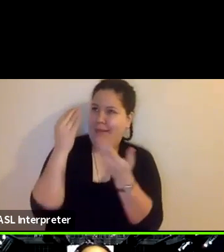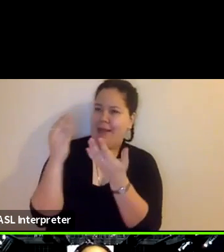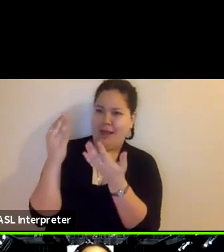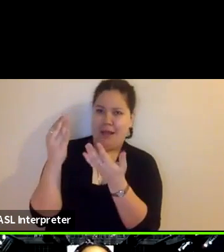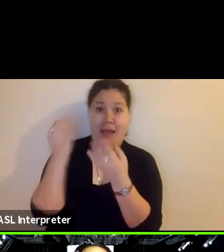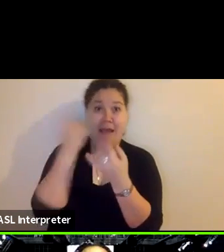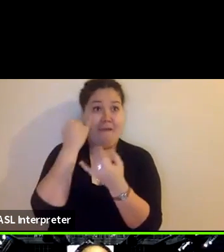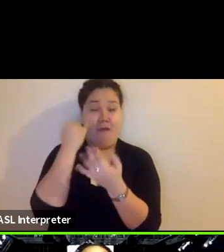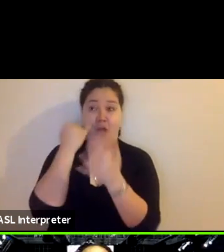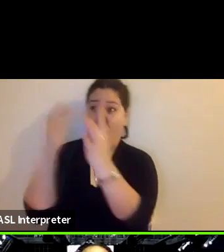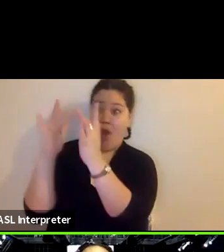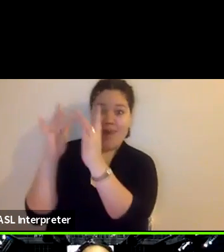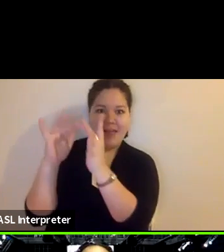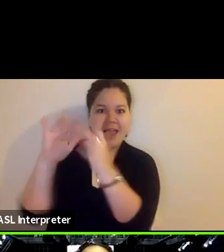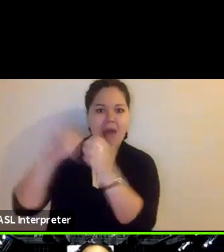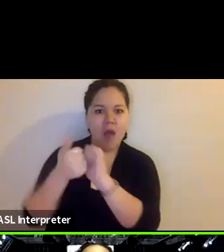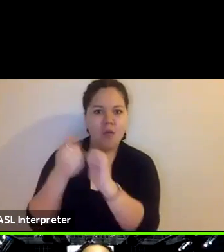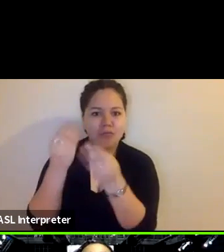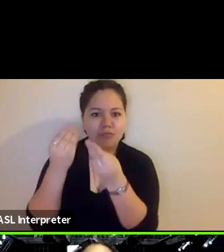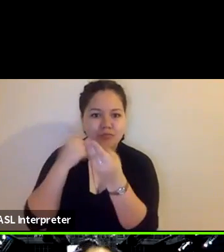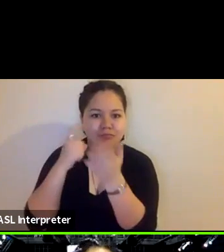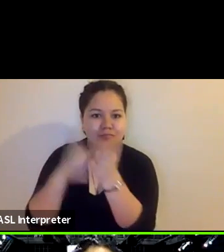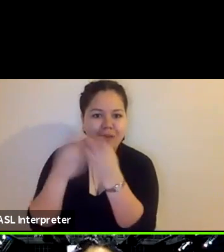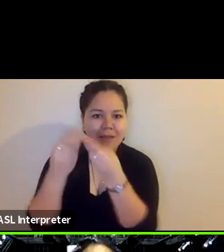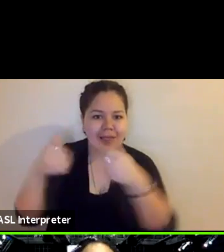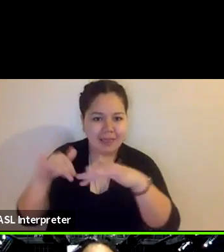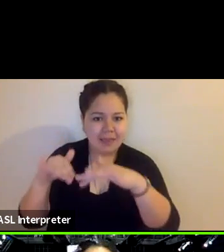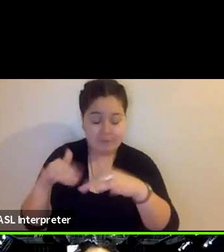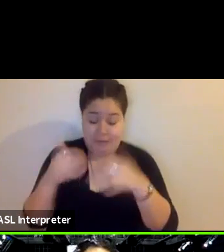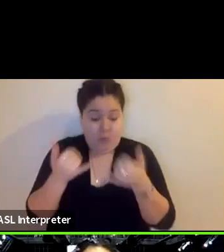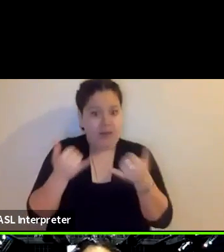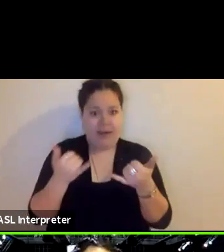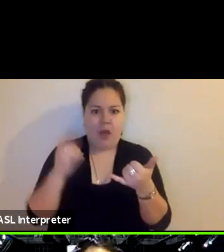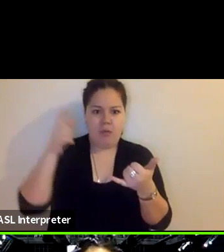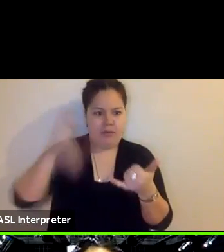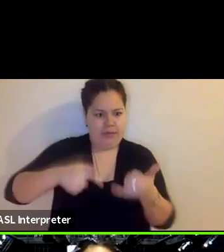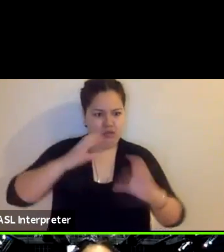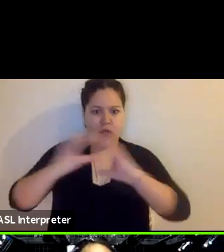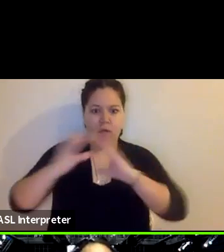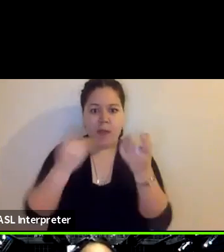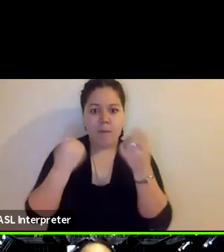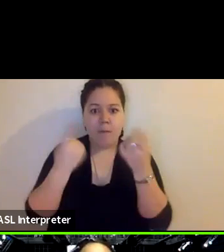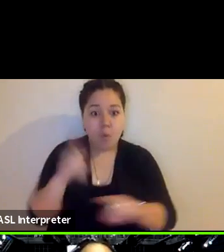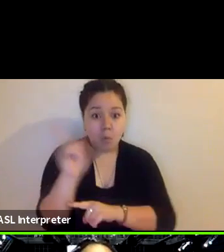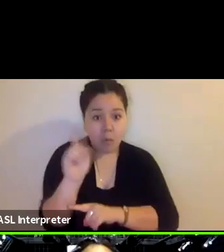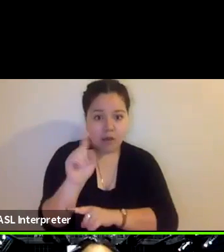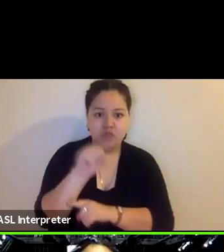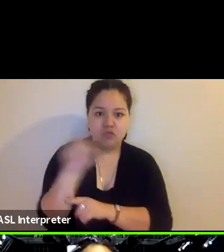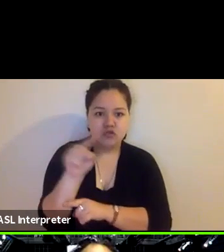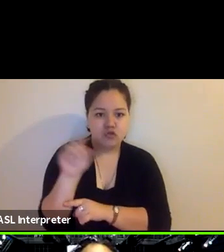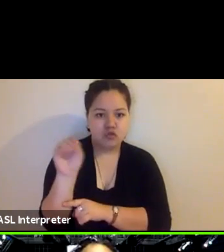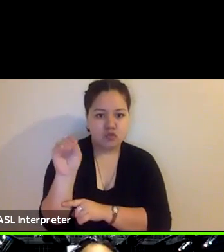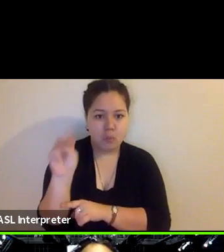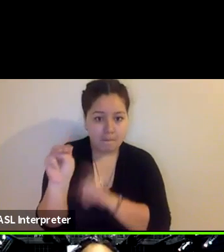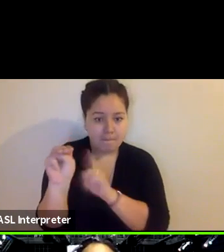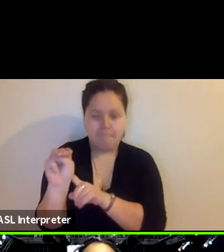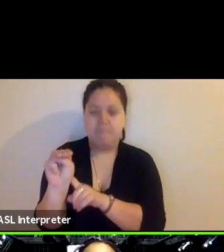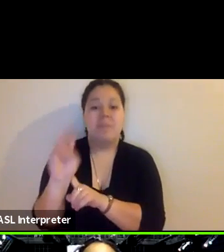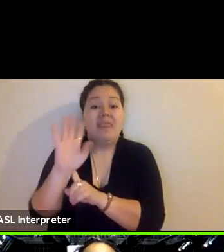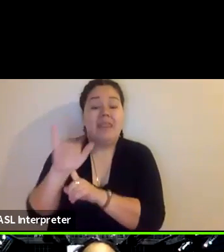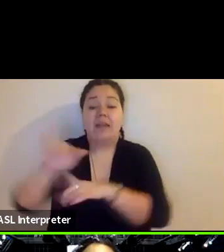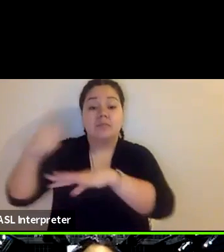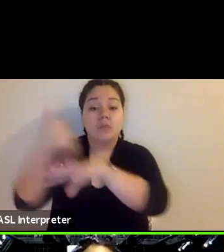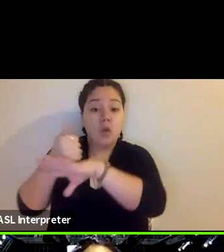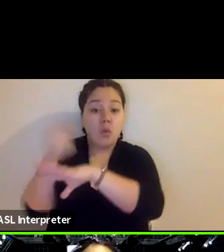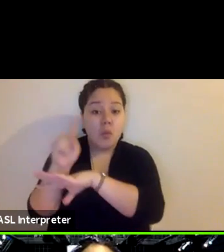important to recognize that we are using the technology of Zoom to have this conversation. Zoom is headquartered in what is now called